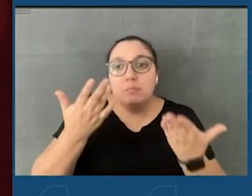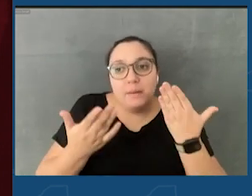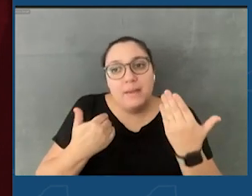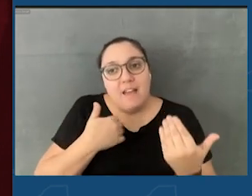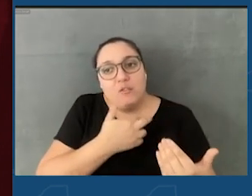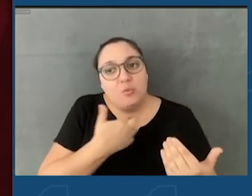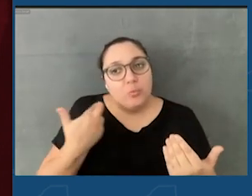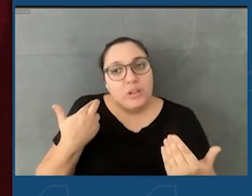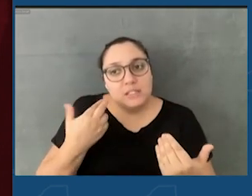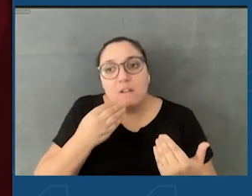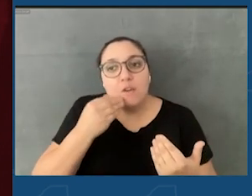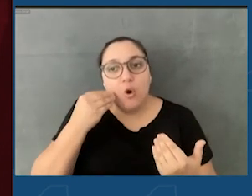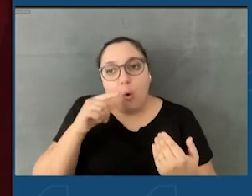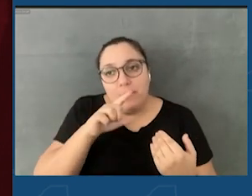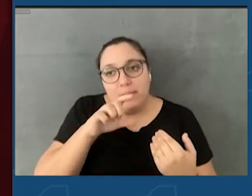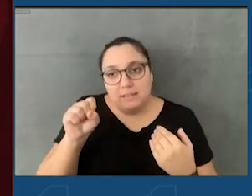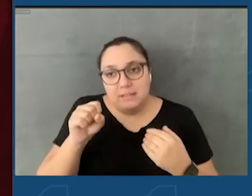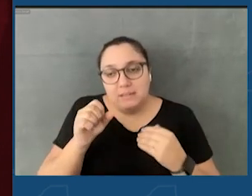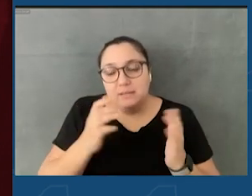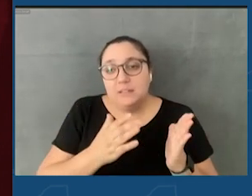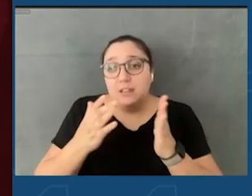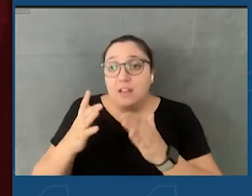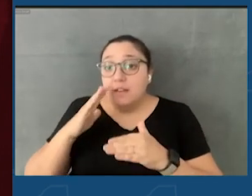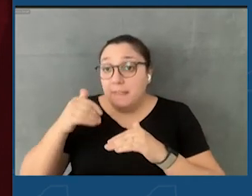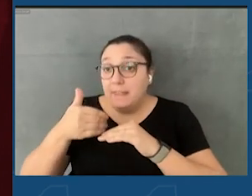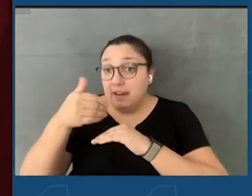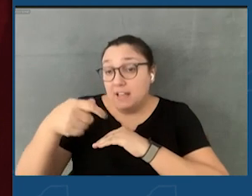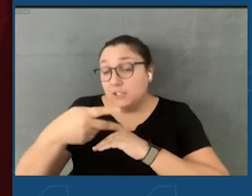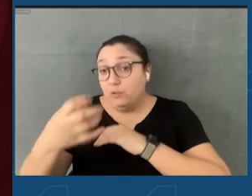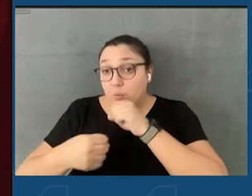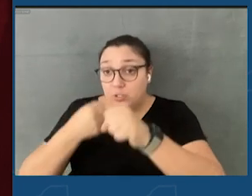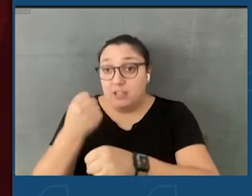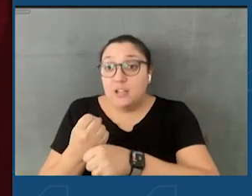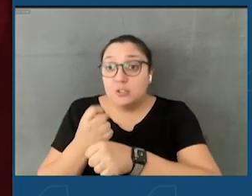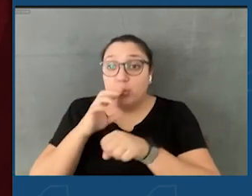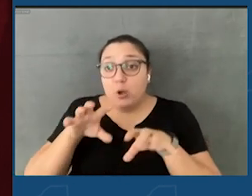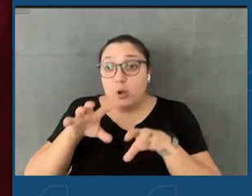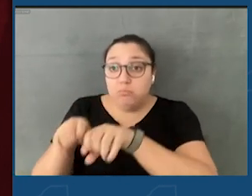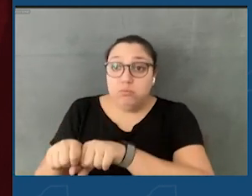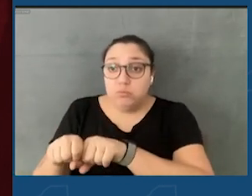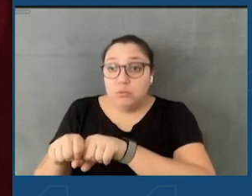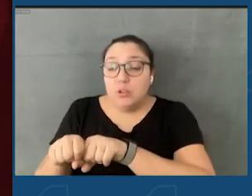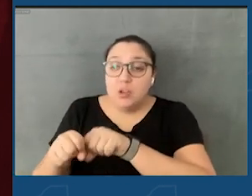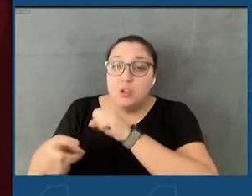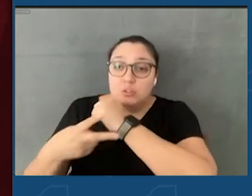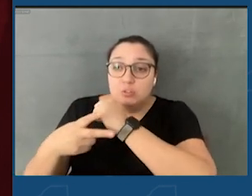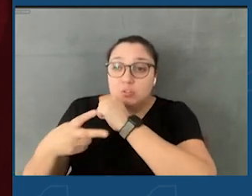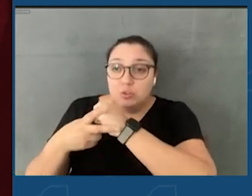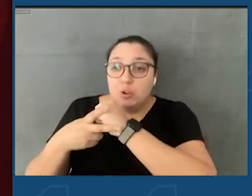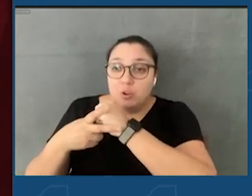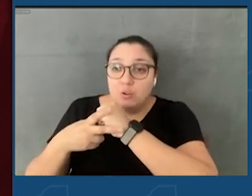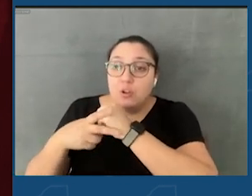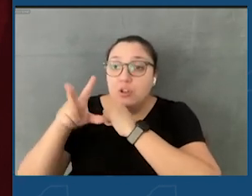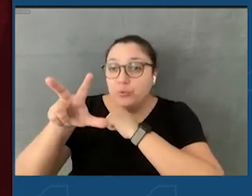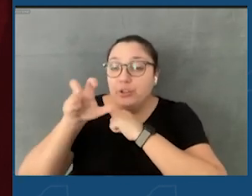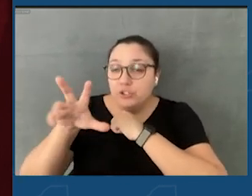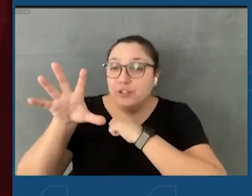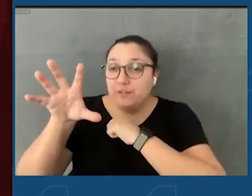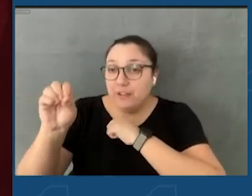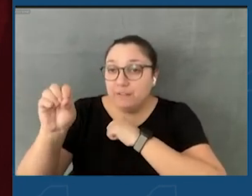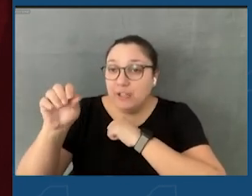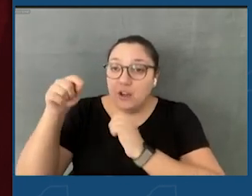were intended to keep people out. We are neighbors. The person who's working at Colony Center at